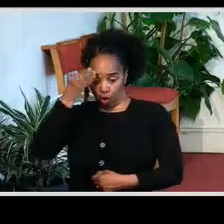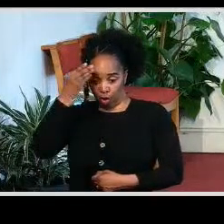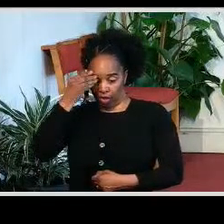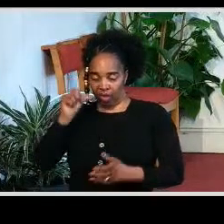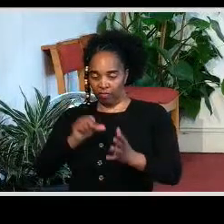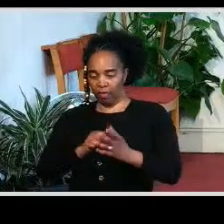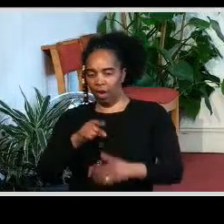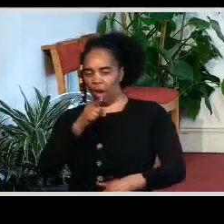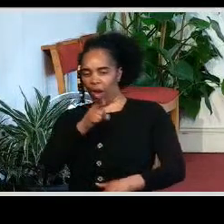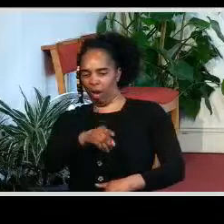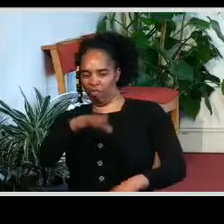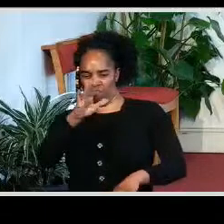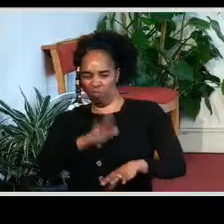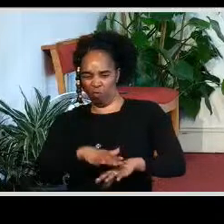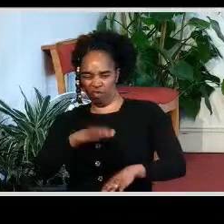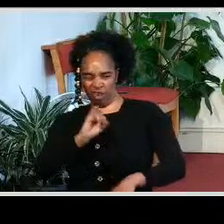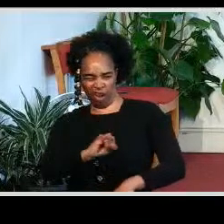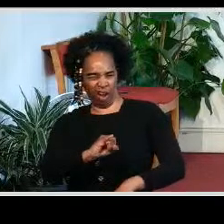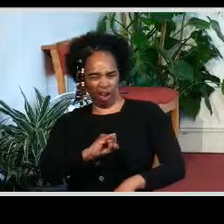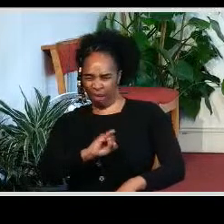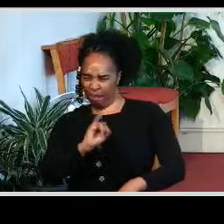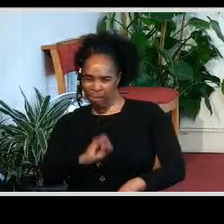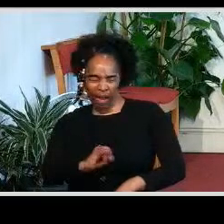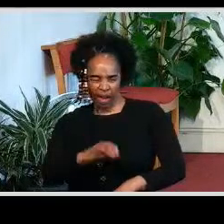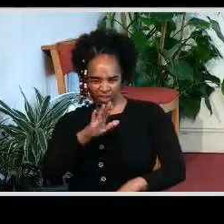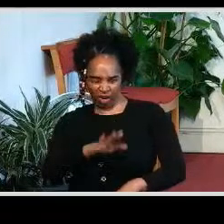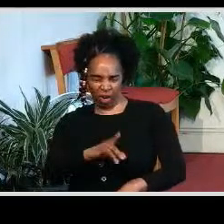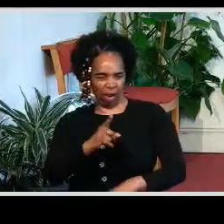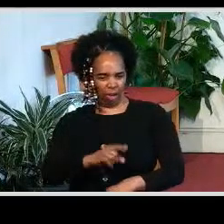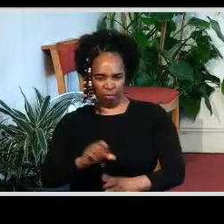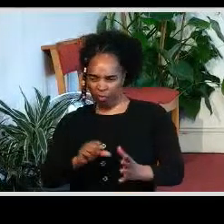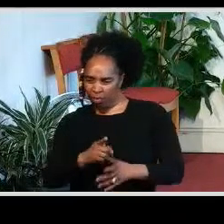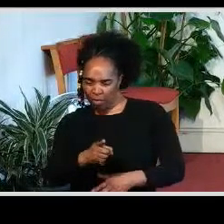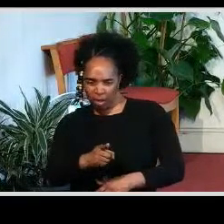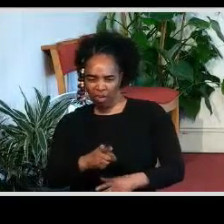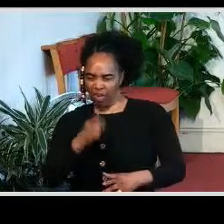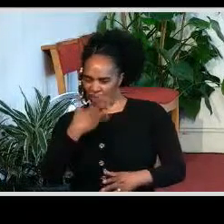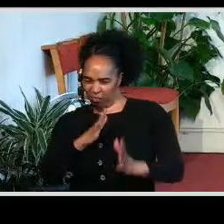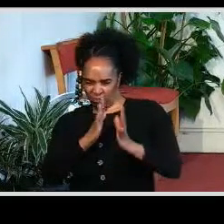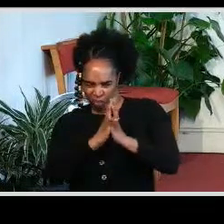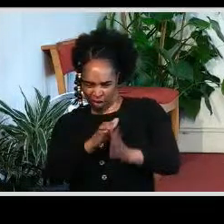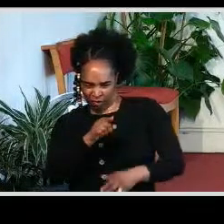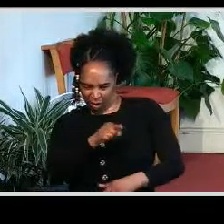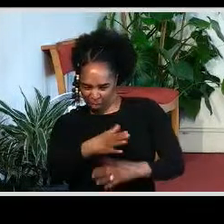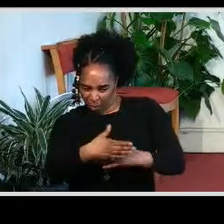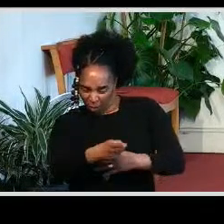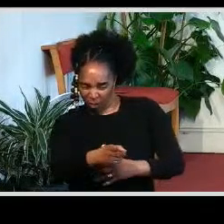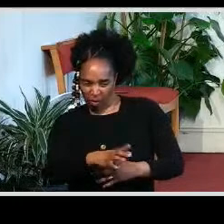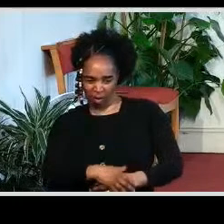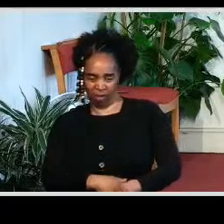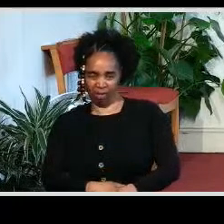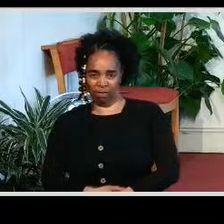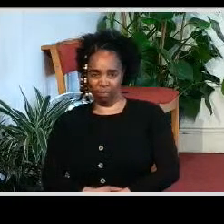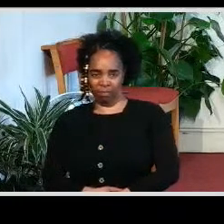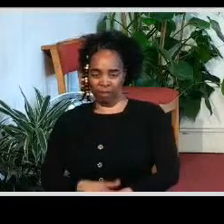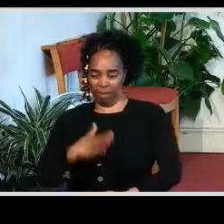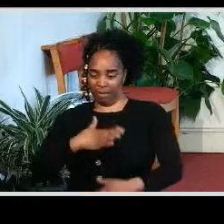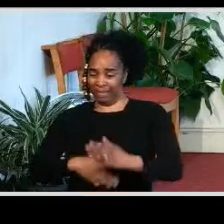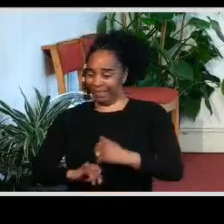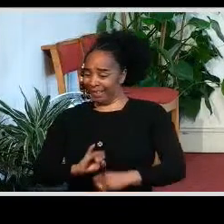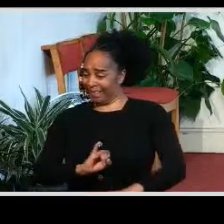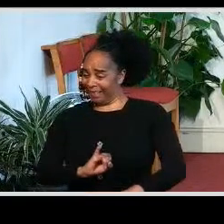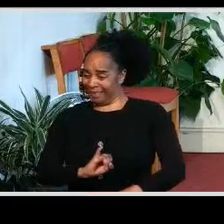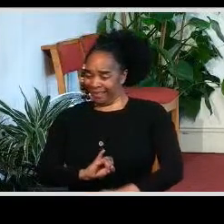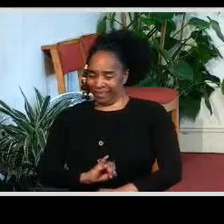unruly child. Have you ever heard that? Oh, yes. You must pray for that one more, because their